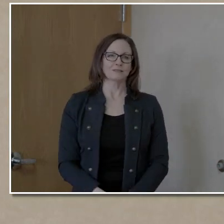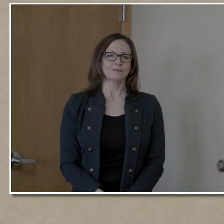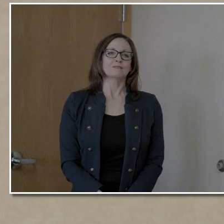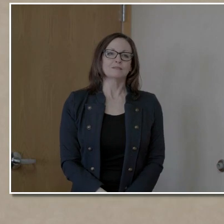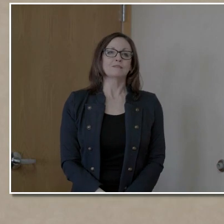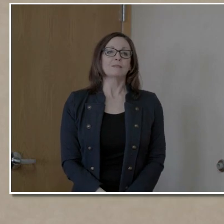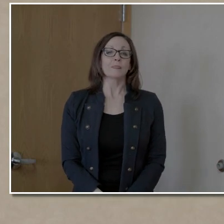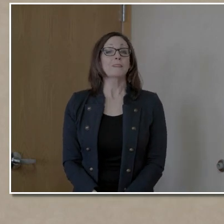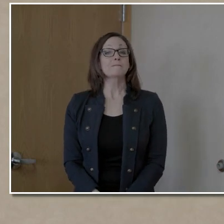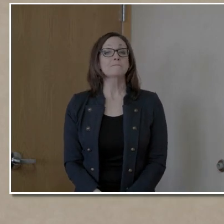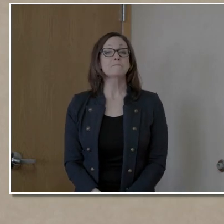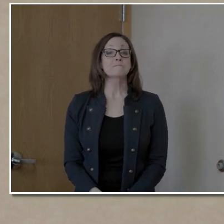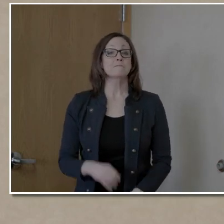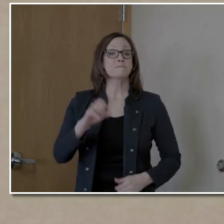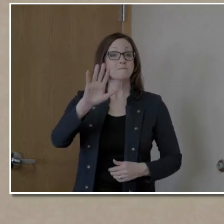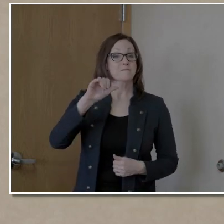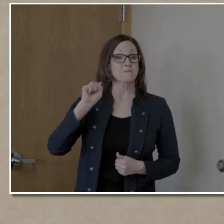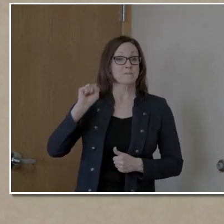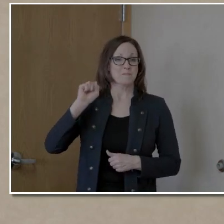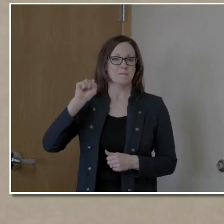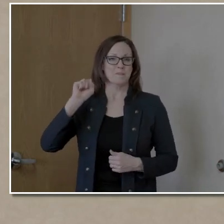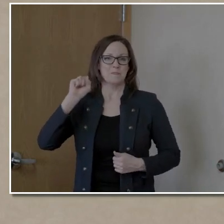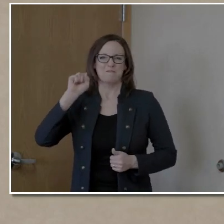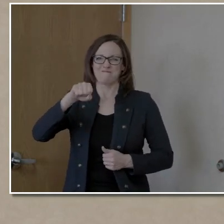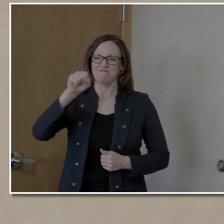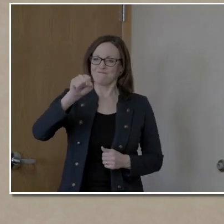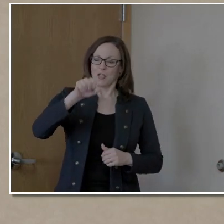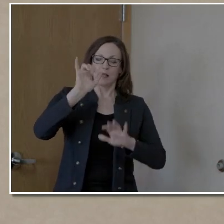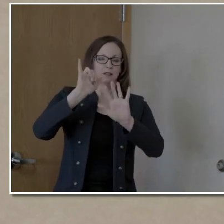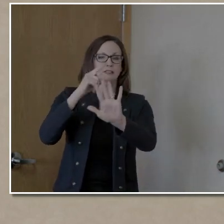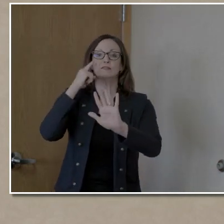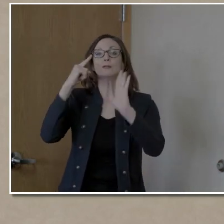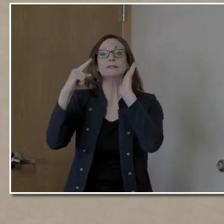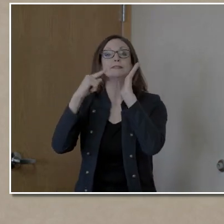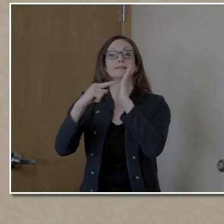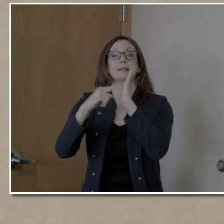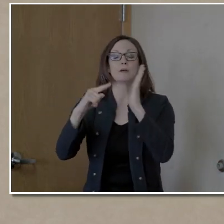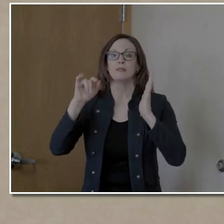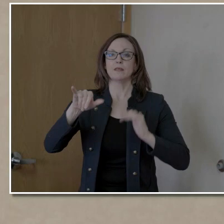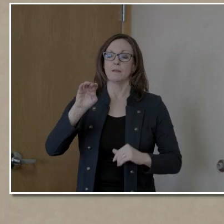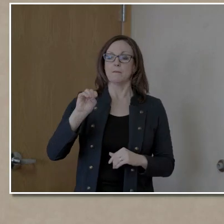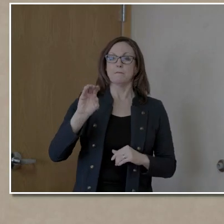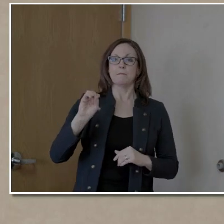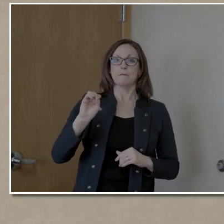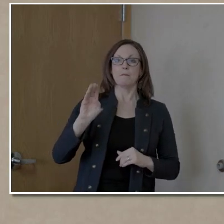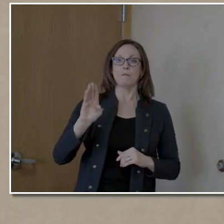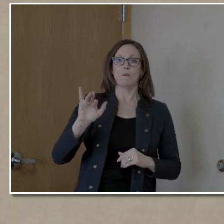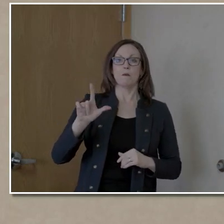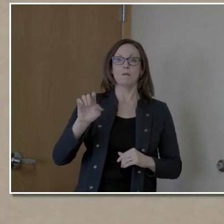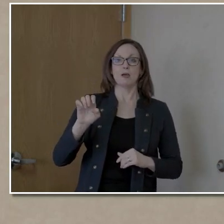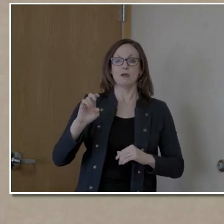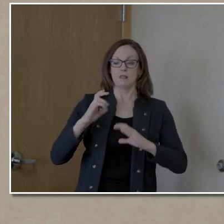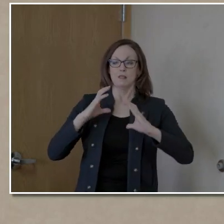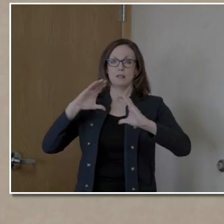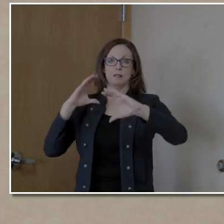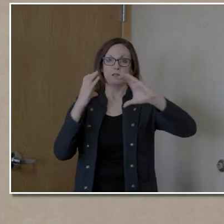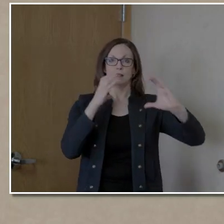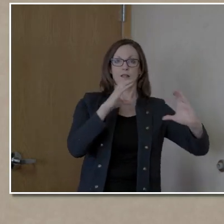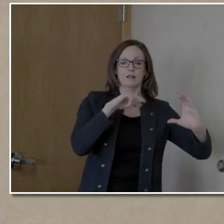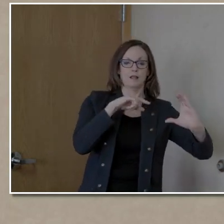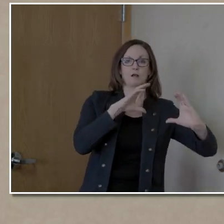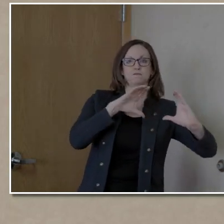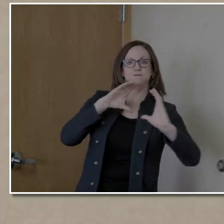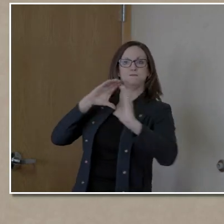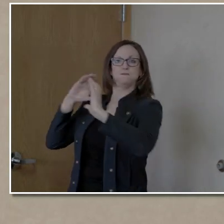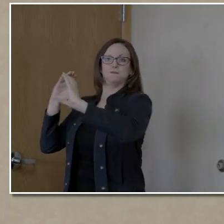rapid response. We're capable of doing that, a similar or another response like that